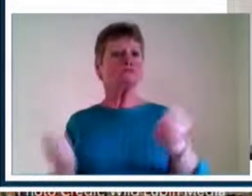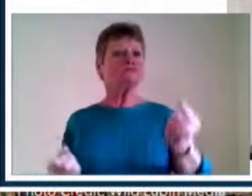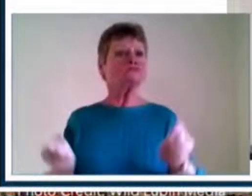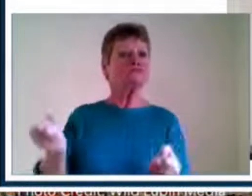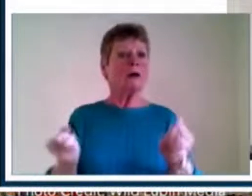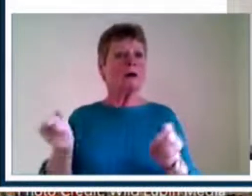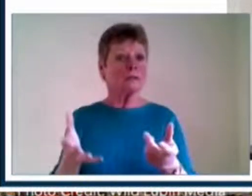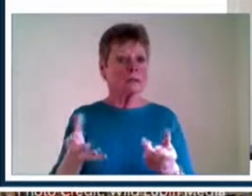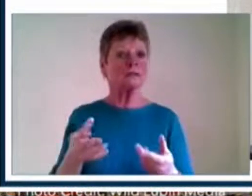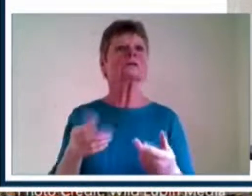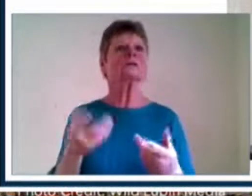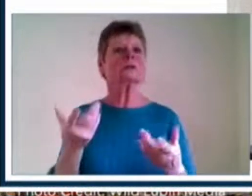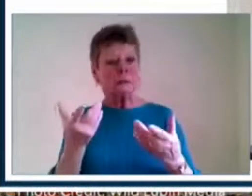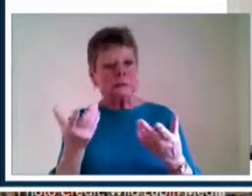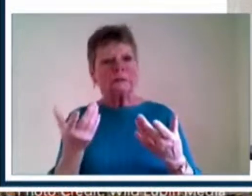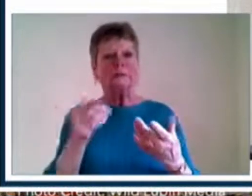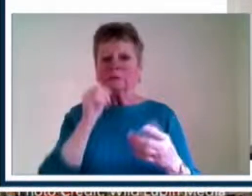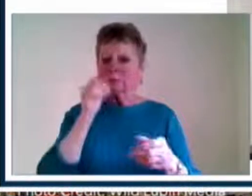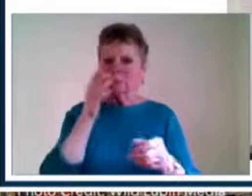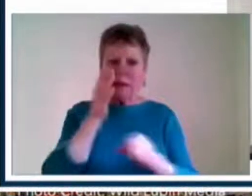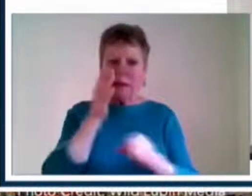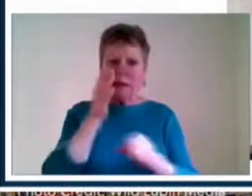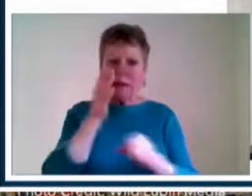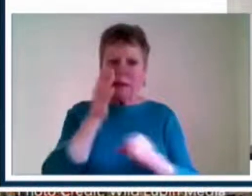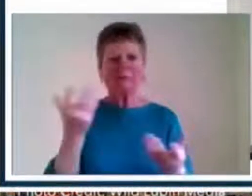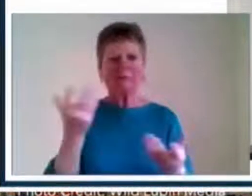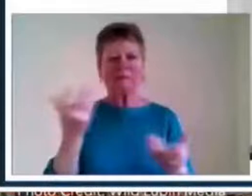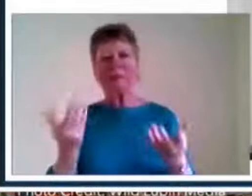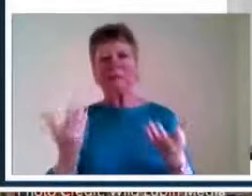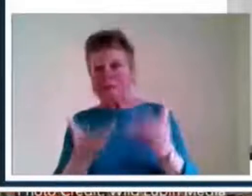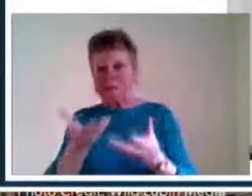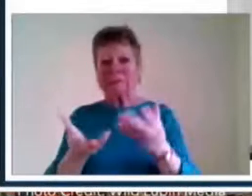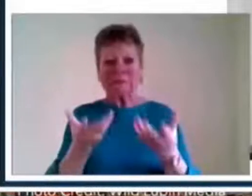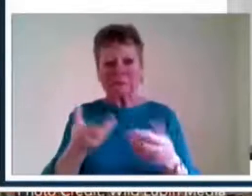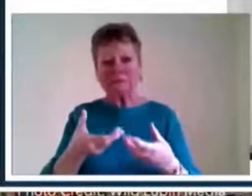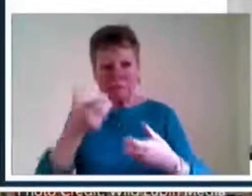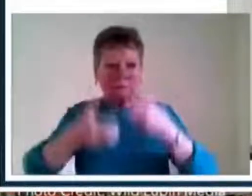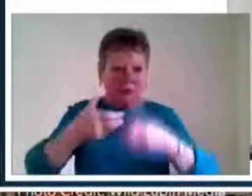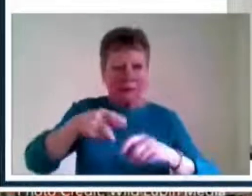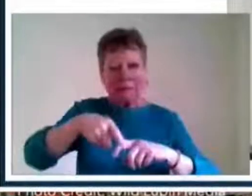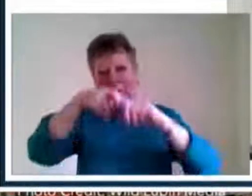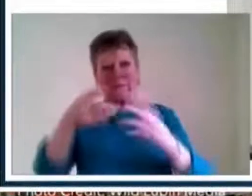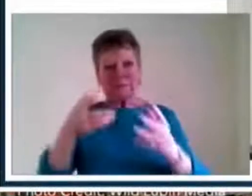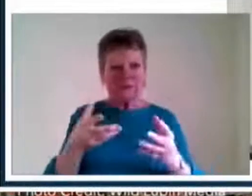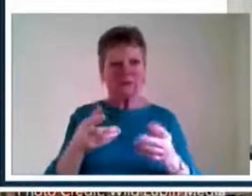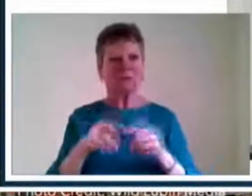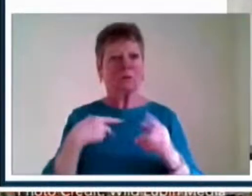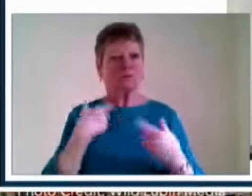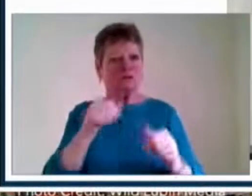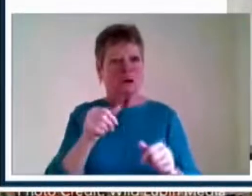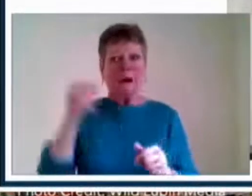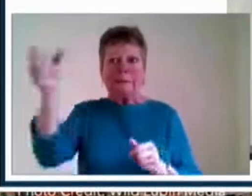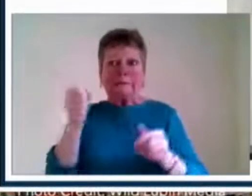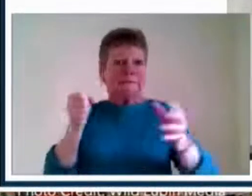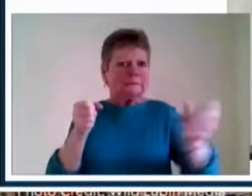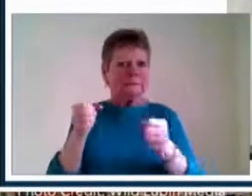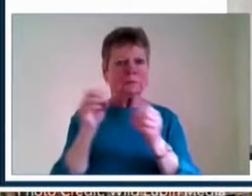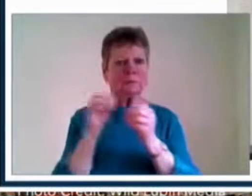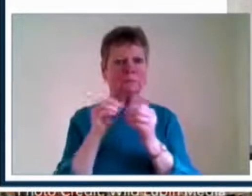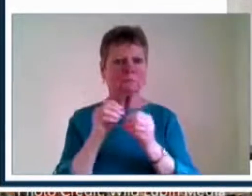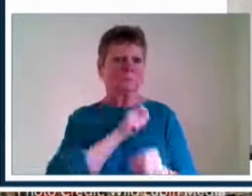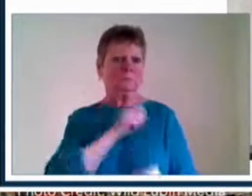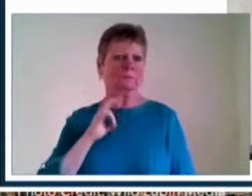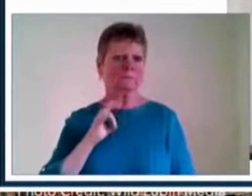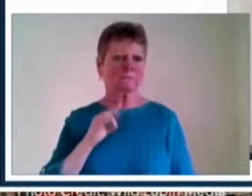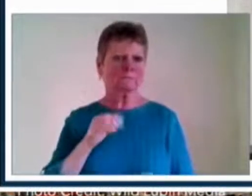some delays, certainly, but we're in the process of onboarding more staff to try to address this particular issue. So these types